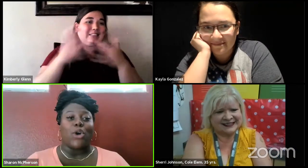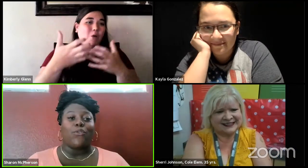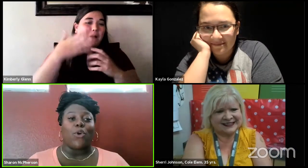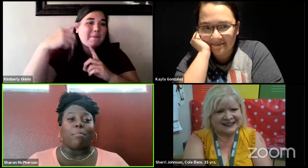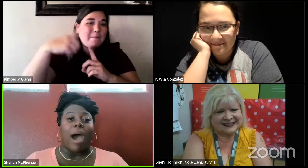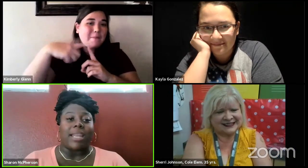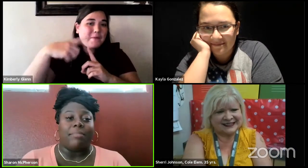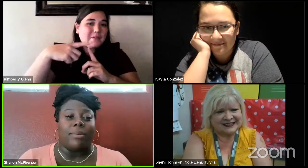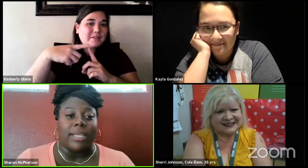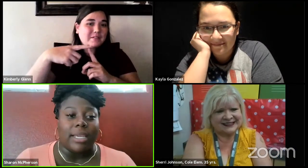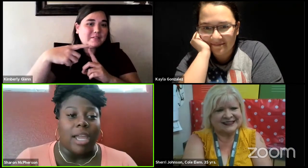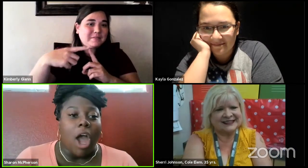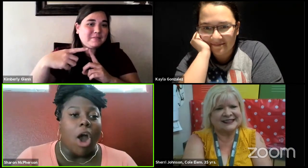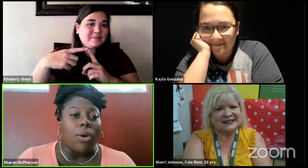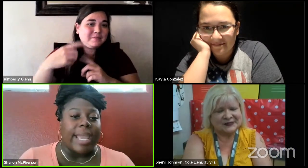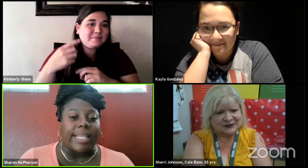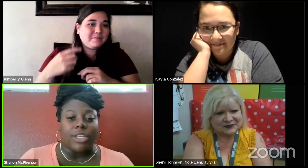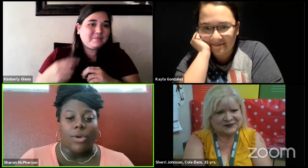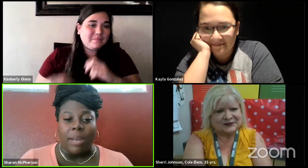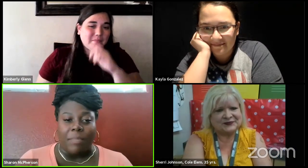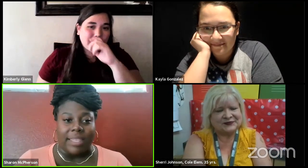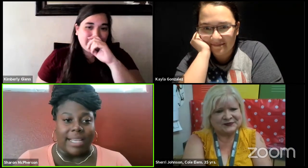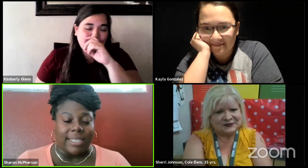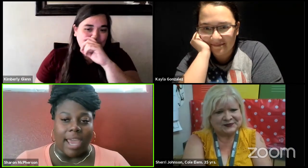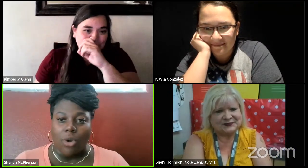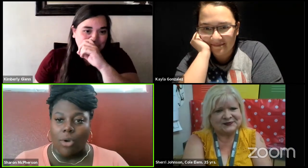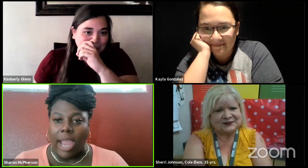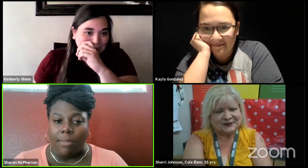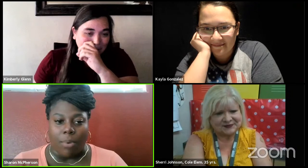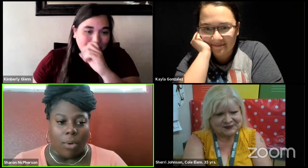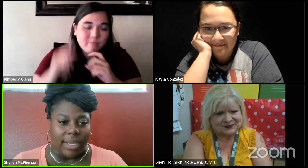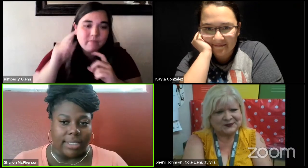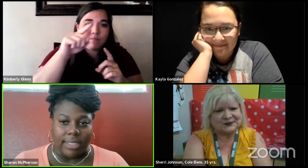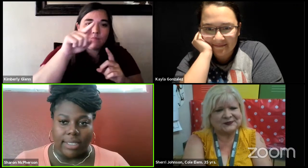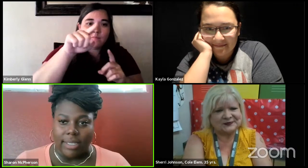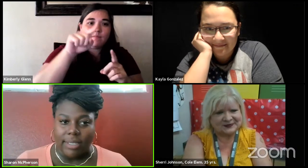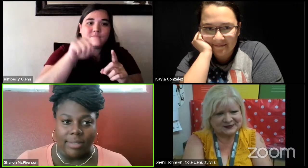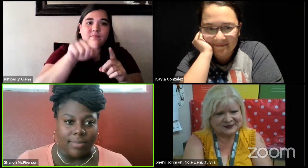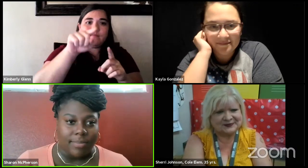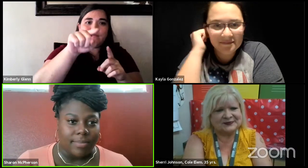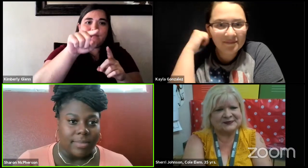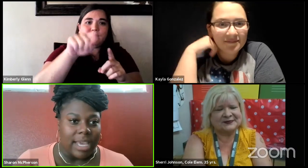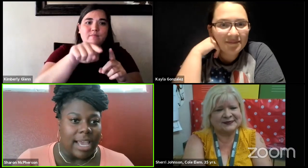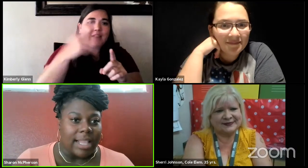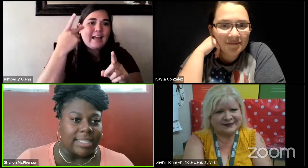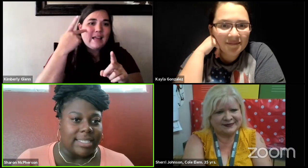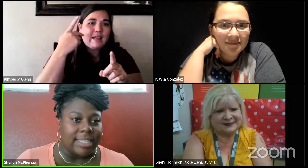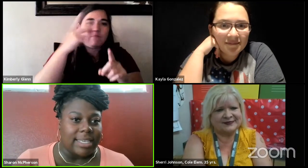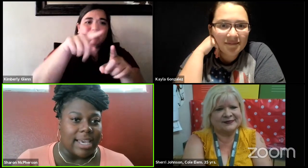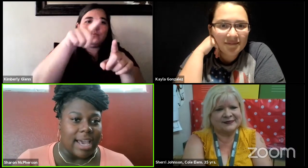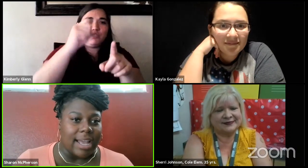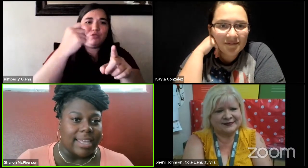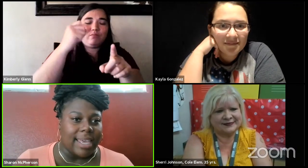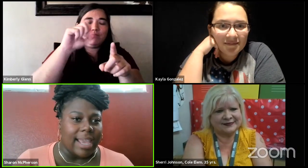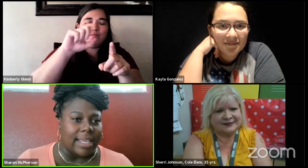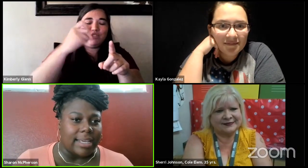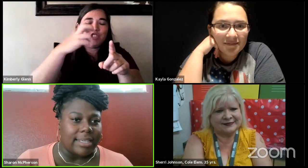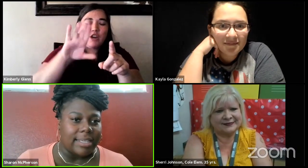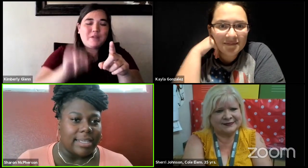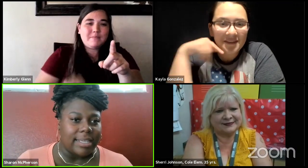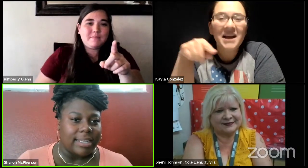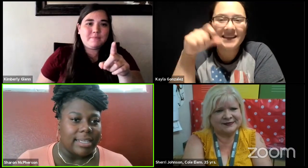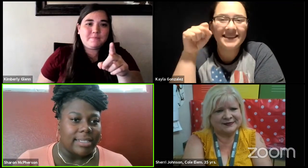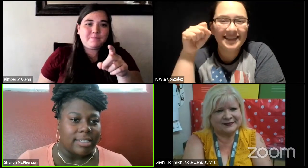She is known for bodybuilding. Okay, let's go ahead and pick the next category and points. Let's see,